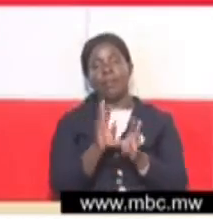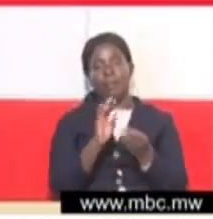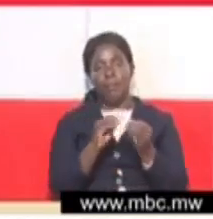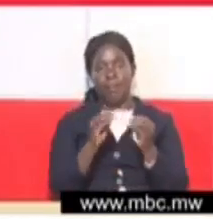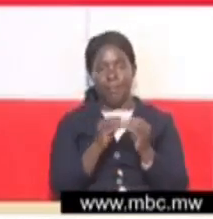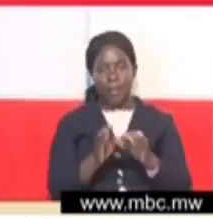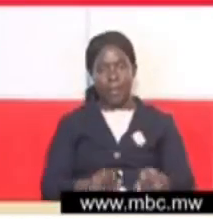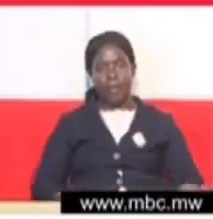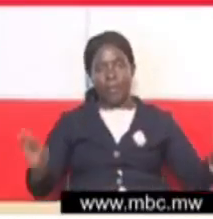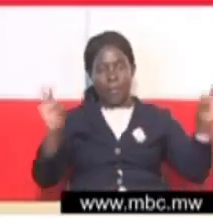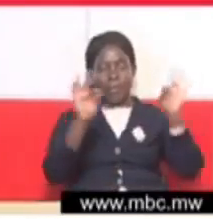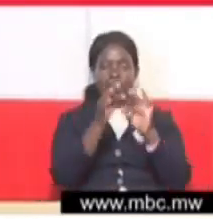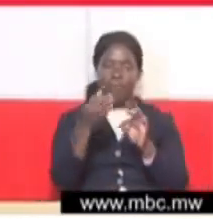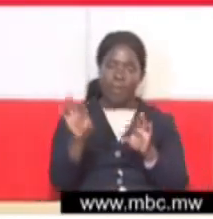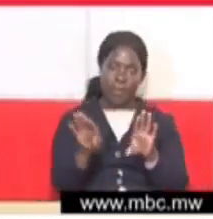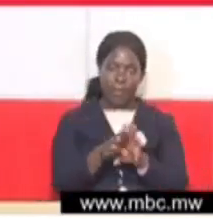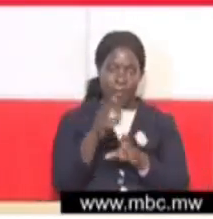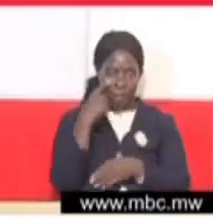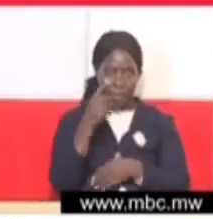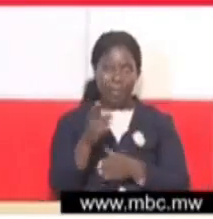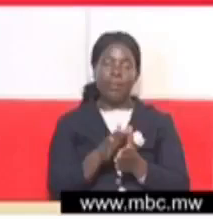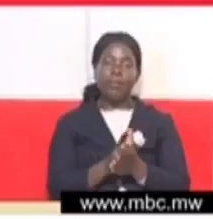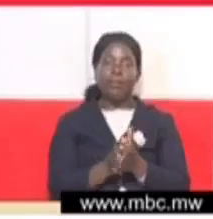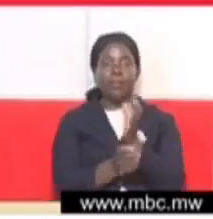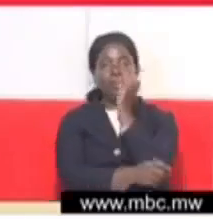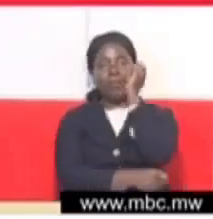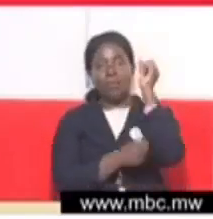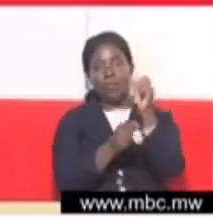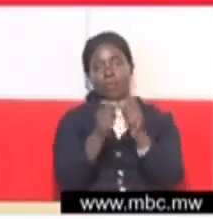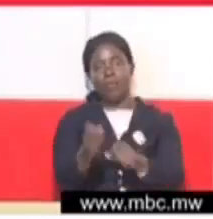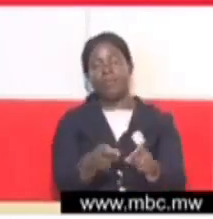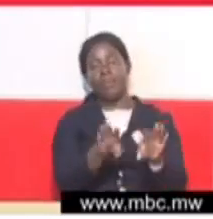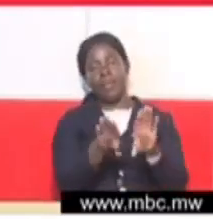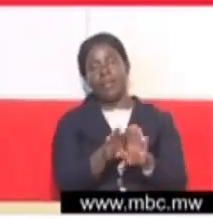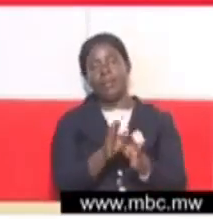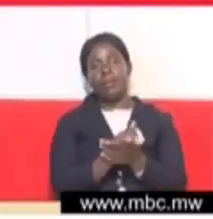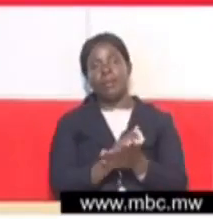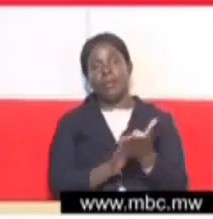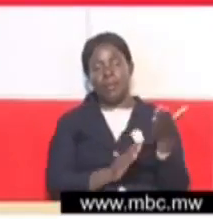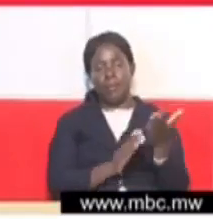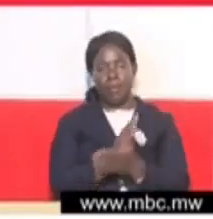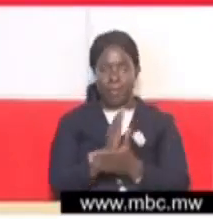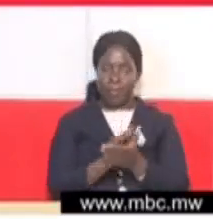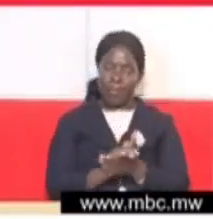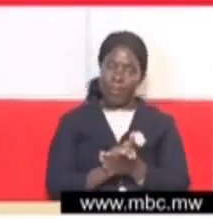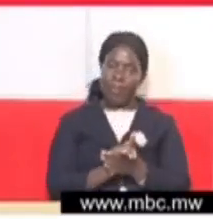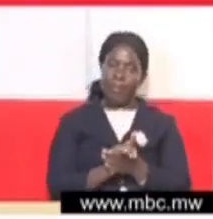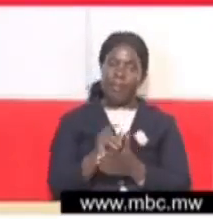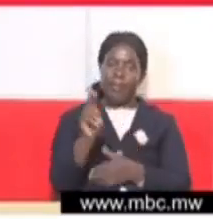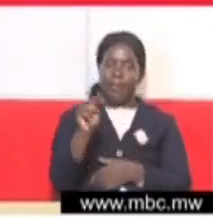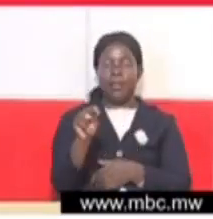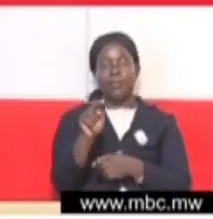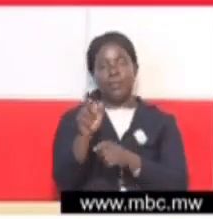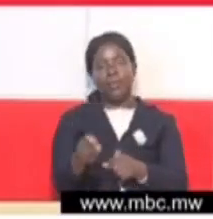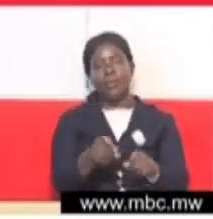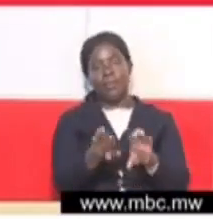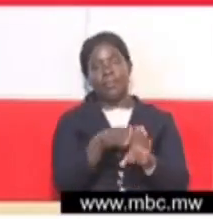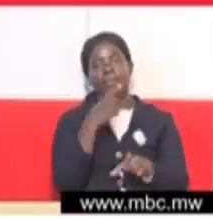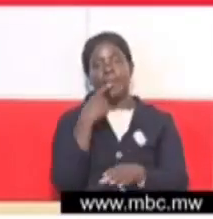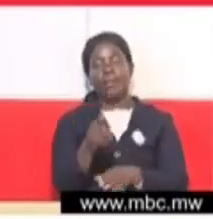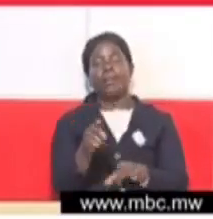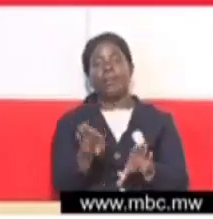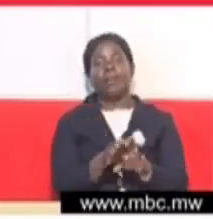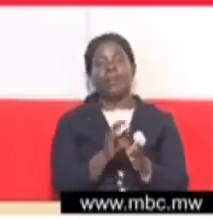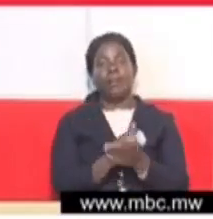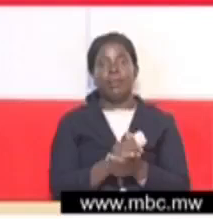the importance of exposing local farmers to markets through the National Agriculture Fair, saying it is a